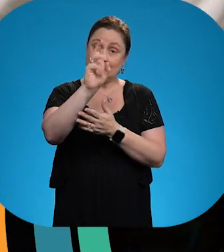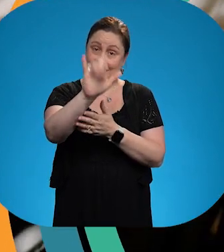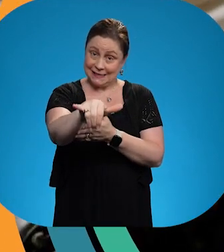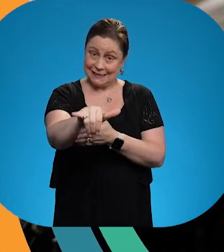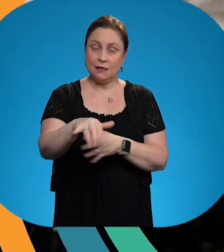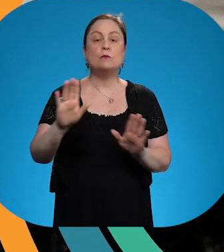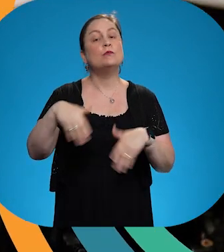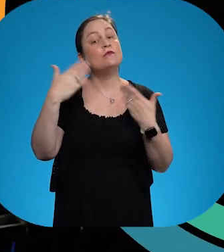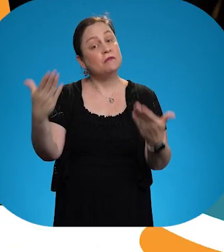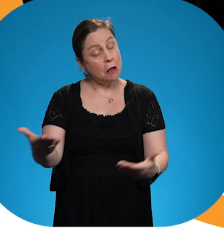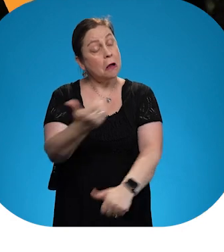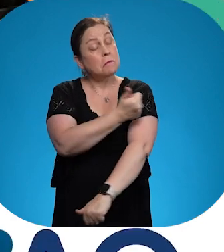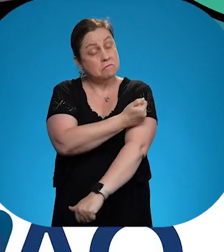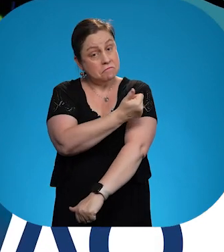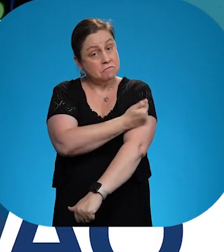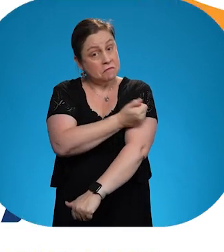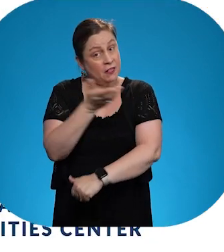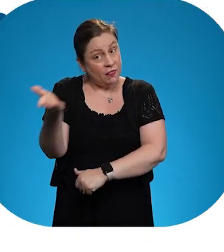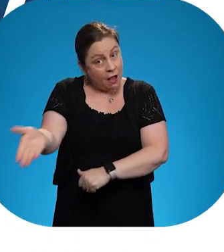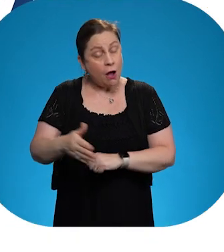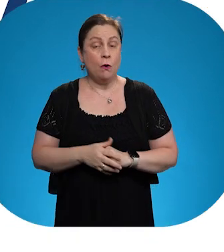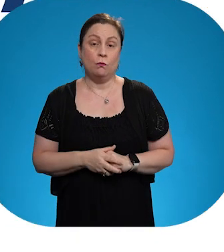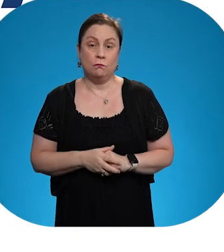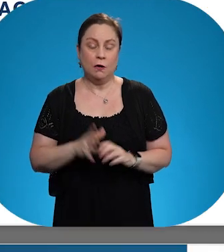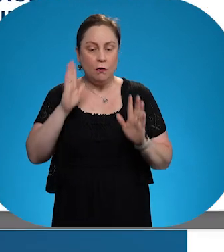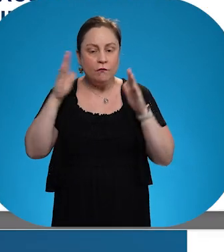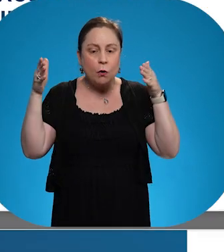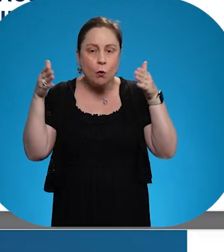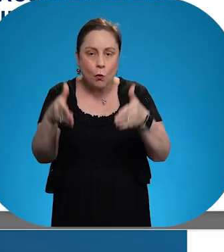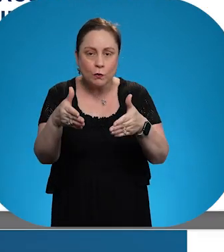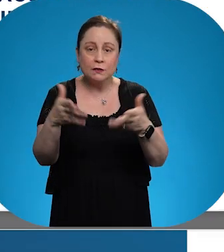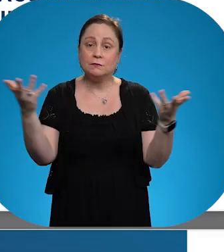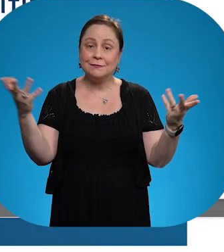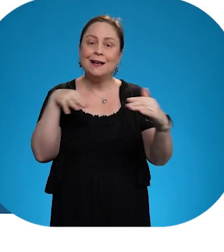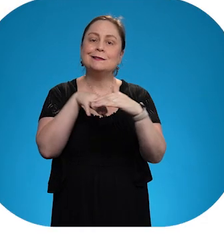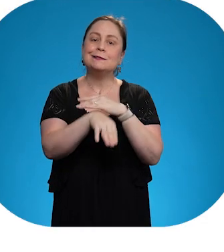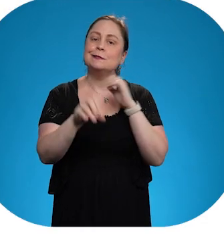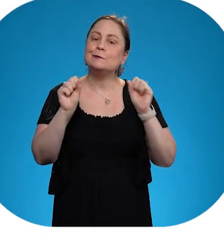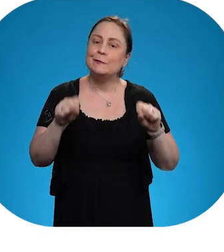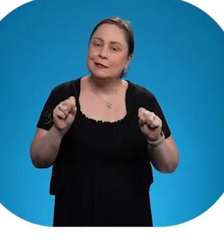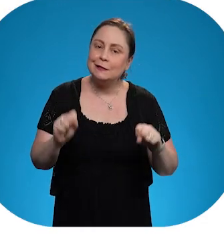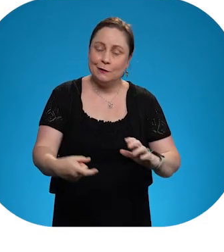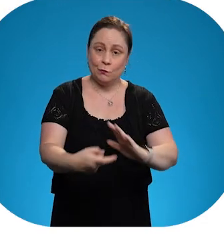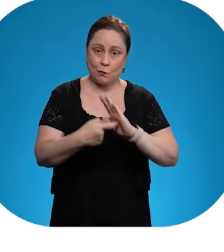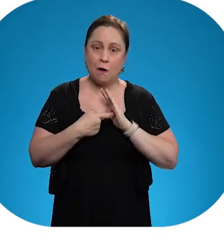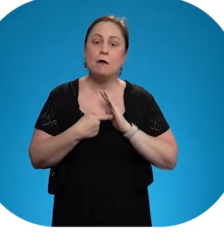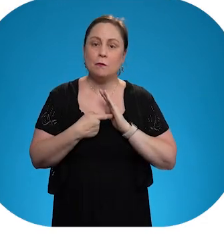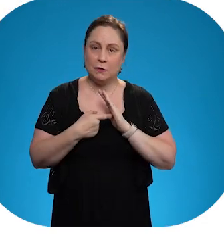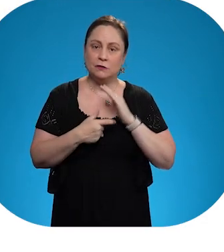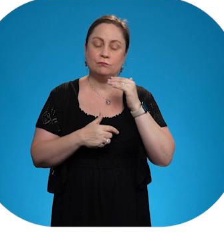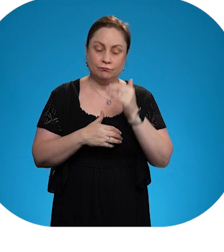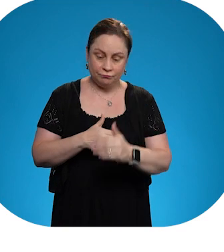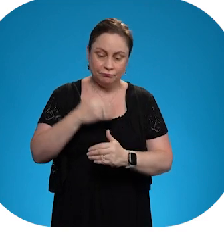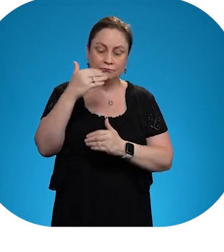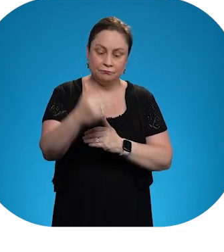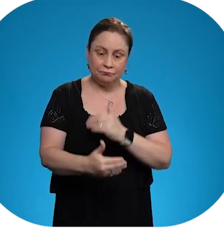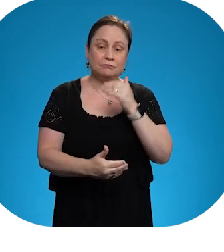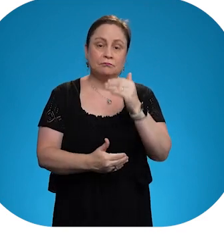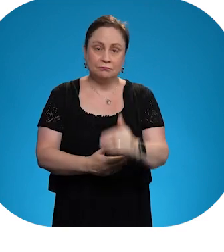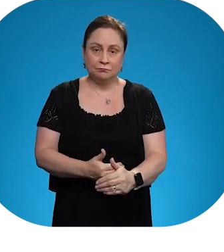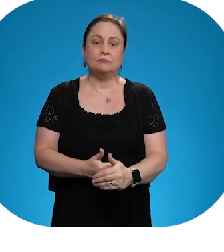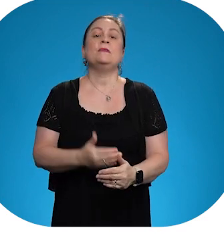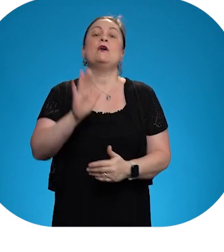that might provide vaccinations on site. Again, it focuses on accessibility requirements and